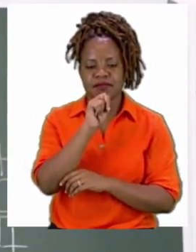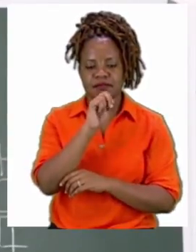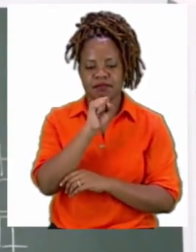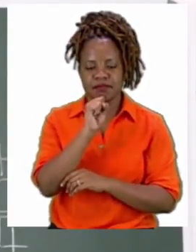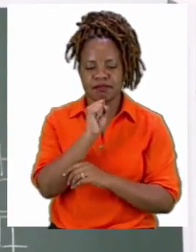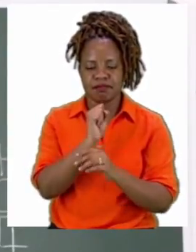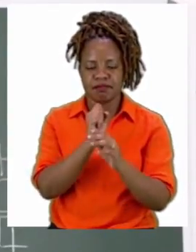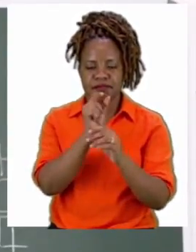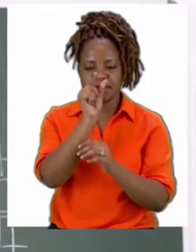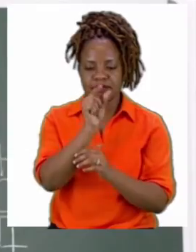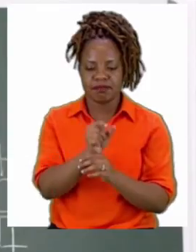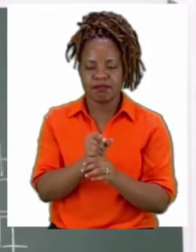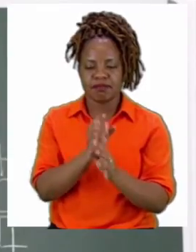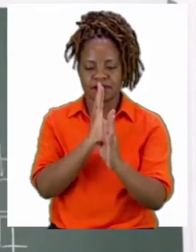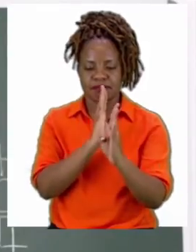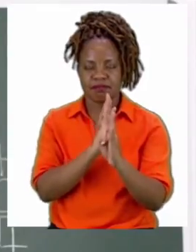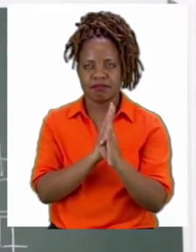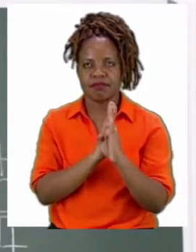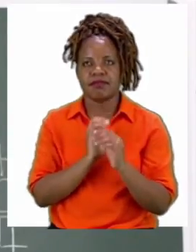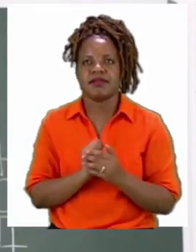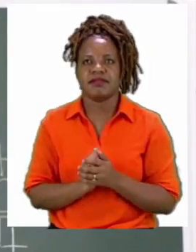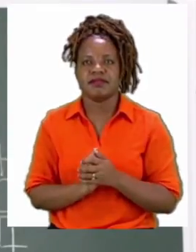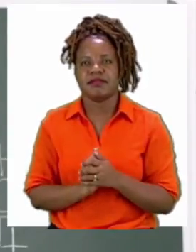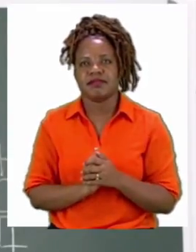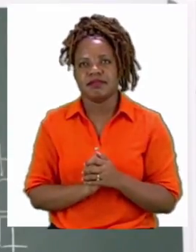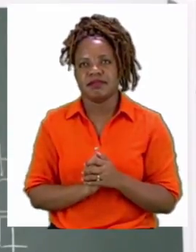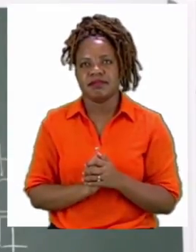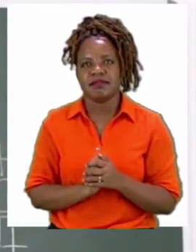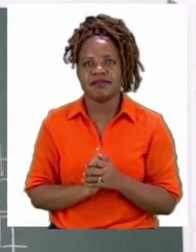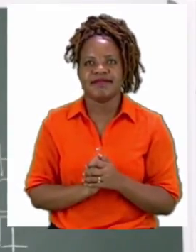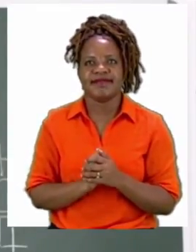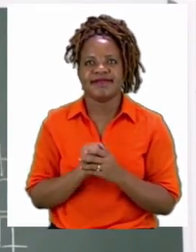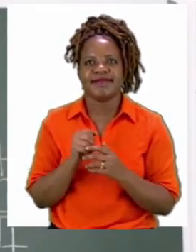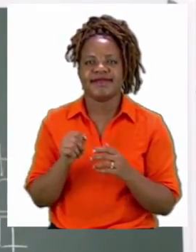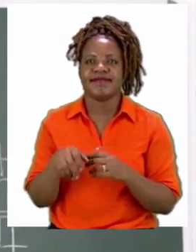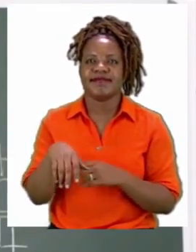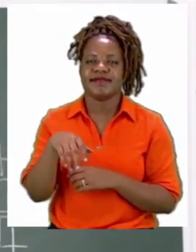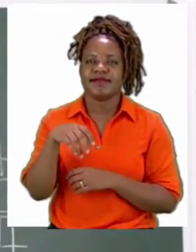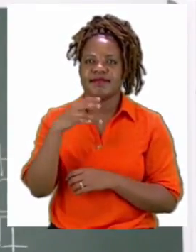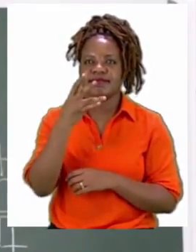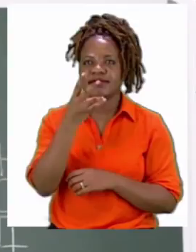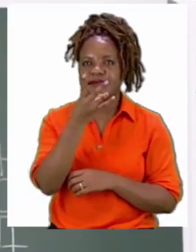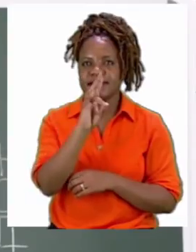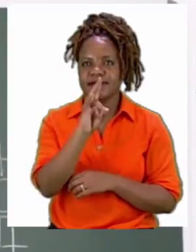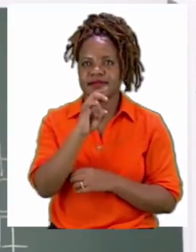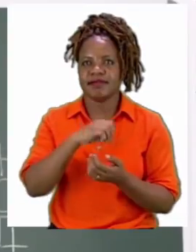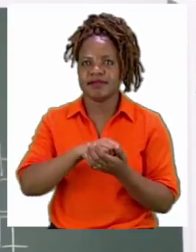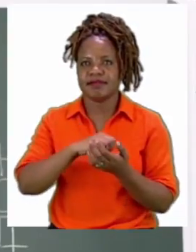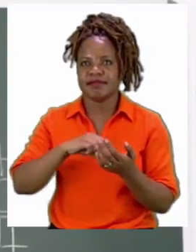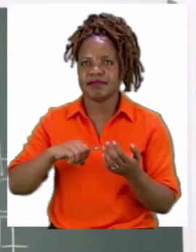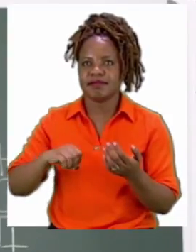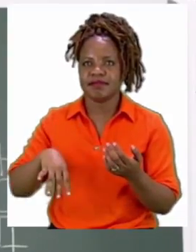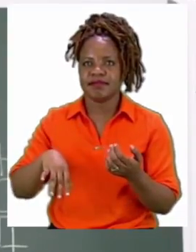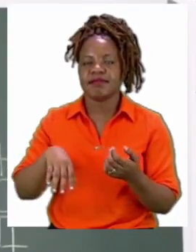should also be in the same line. Let's now continue. We have 7